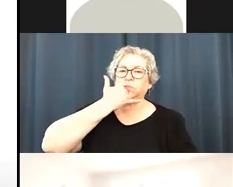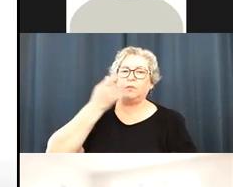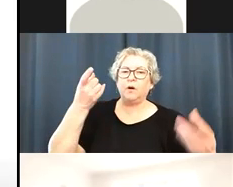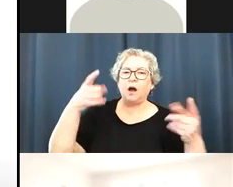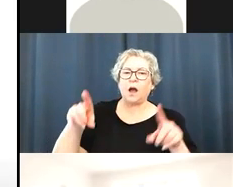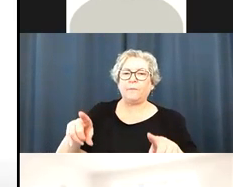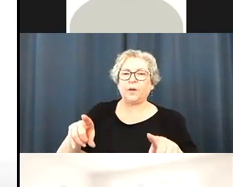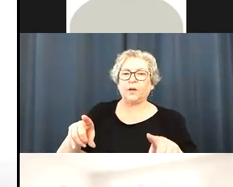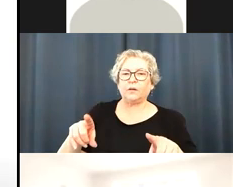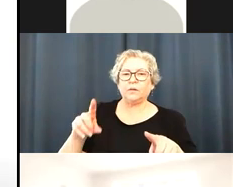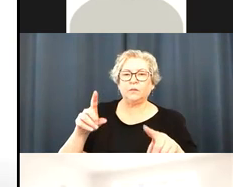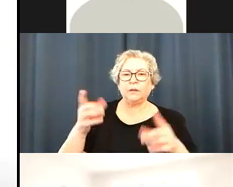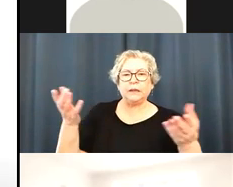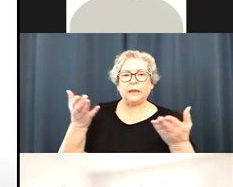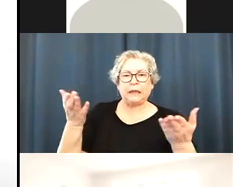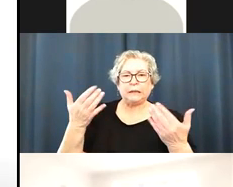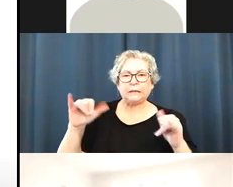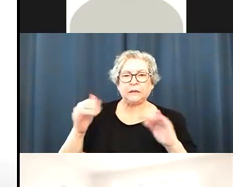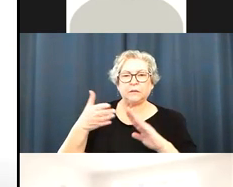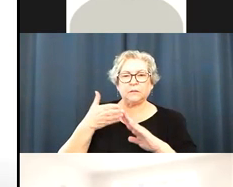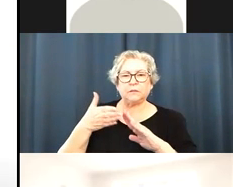Is everybody still there? Yeah.